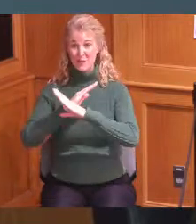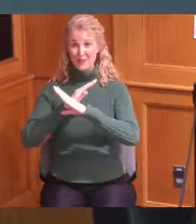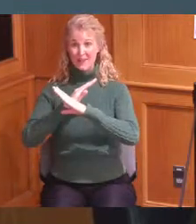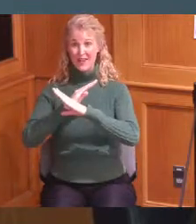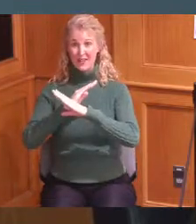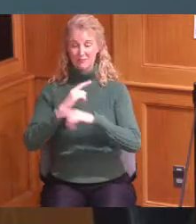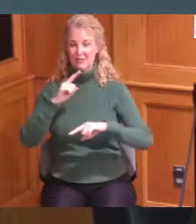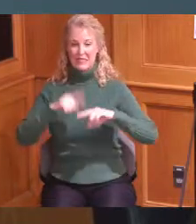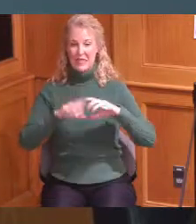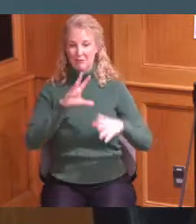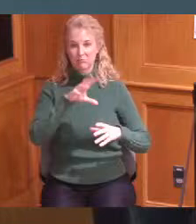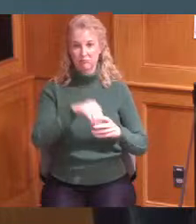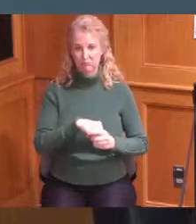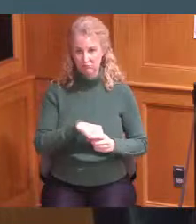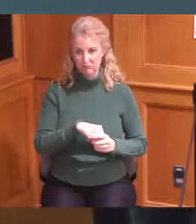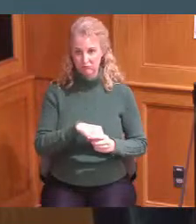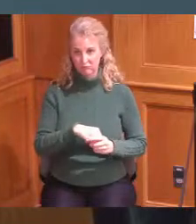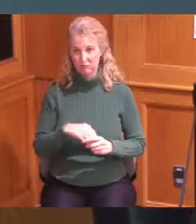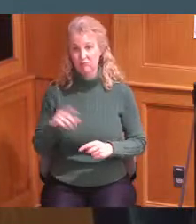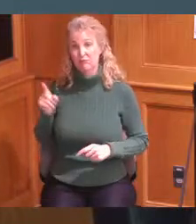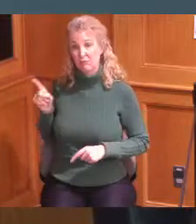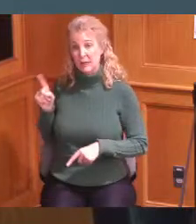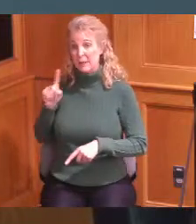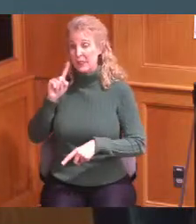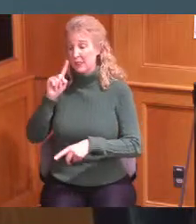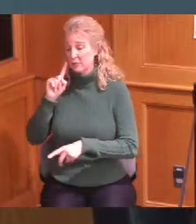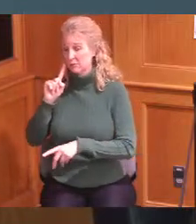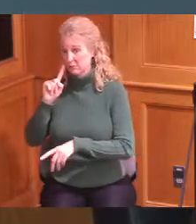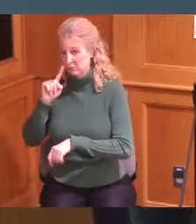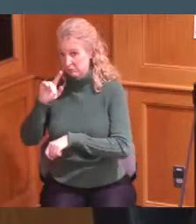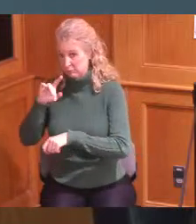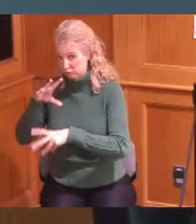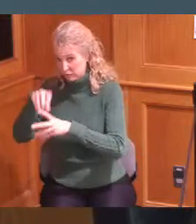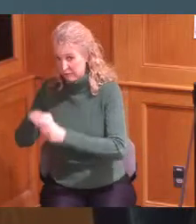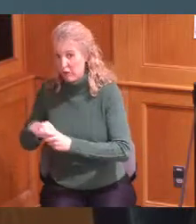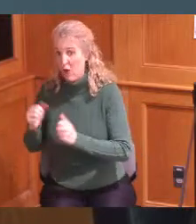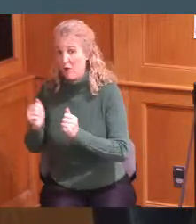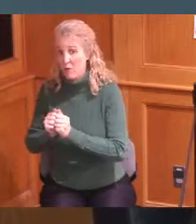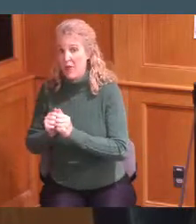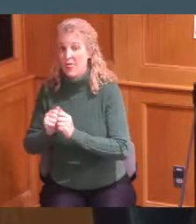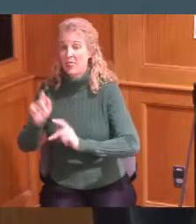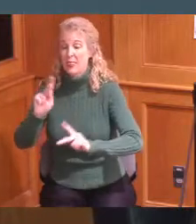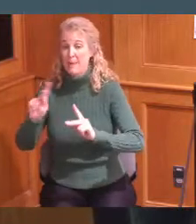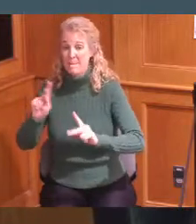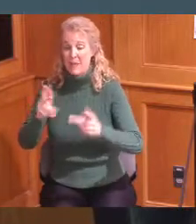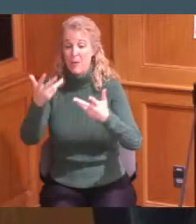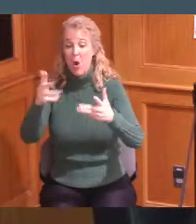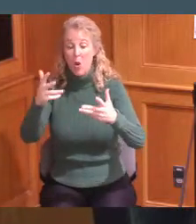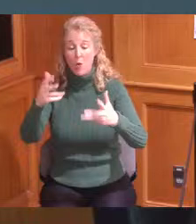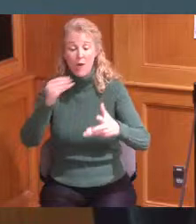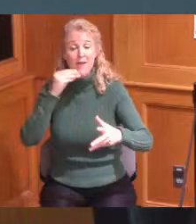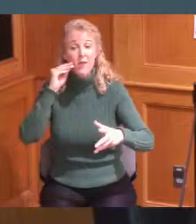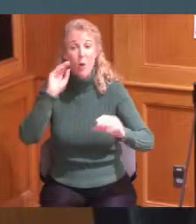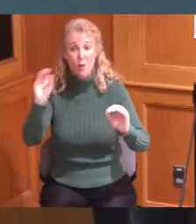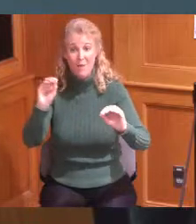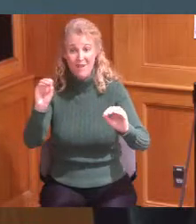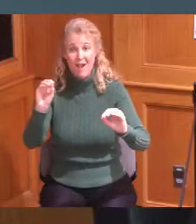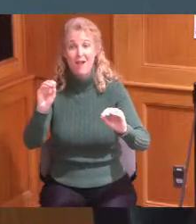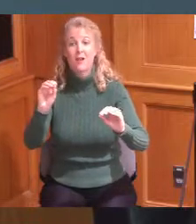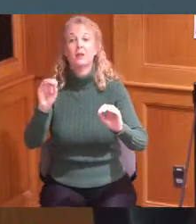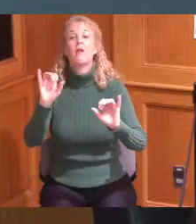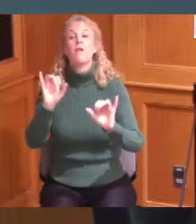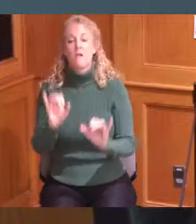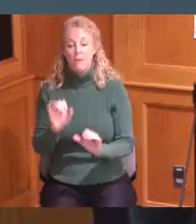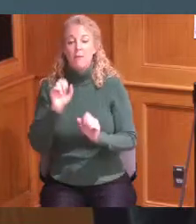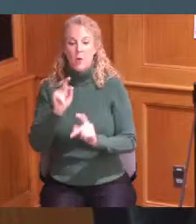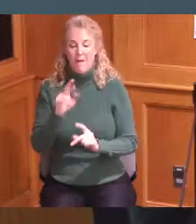part of that, but he is absolutely doing something as relates to placing people once they are homeless.